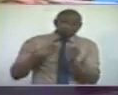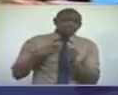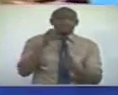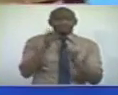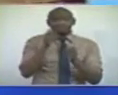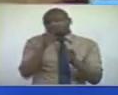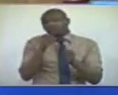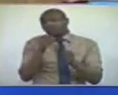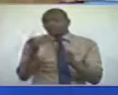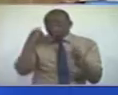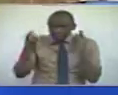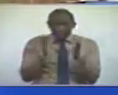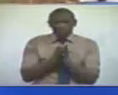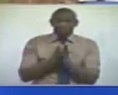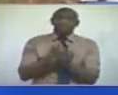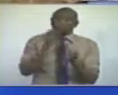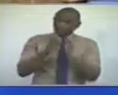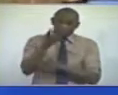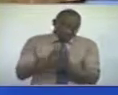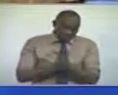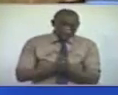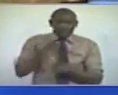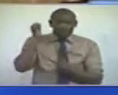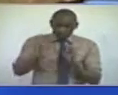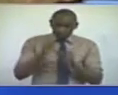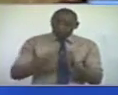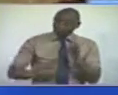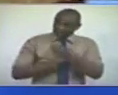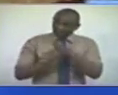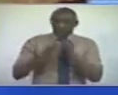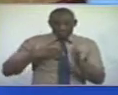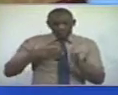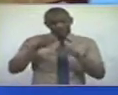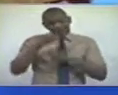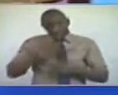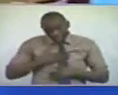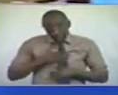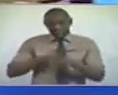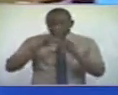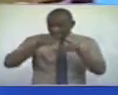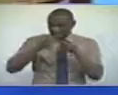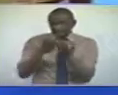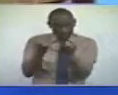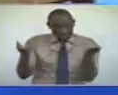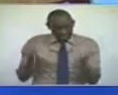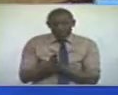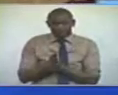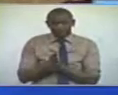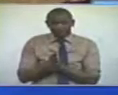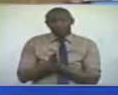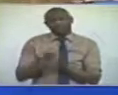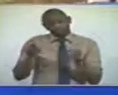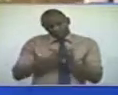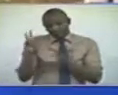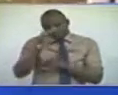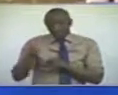and other agricultural sectors. We shall continue to support our farmers in their agricultural products,